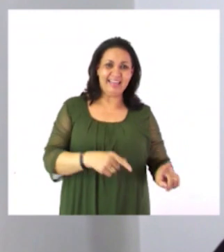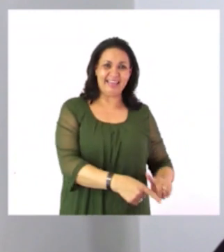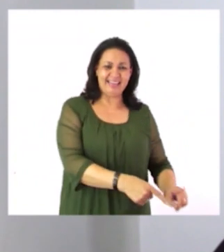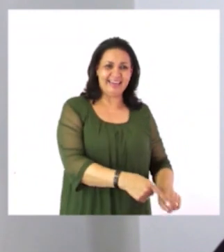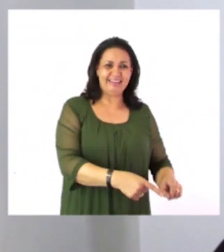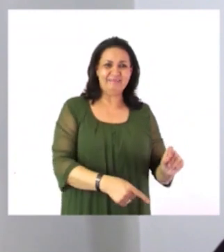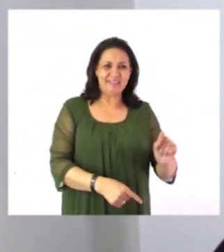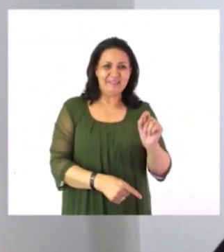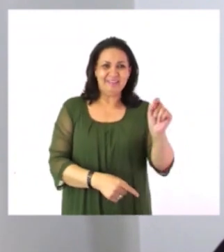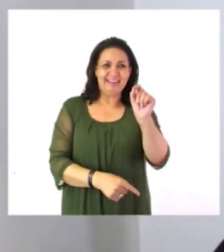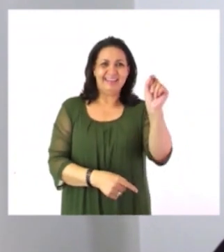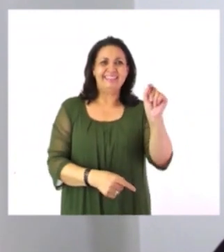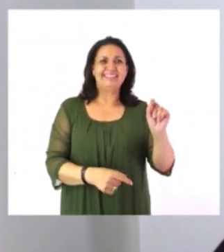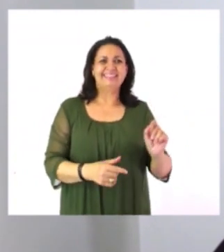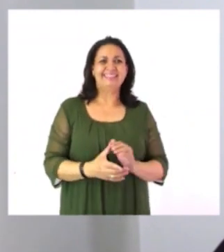lines.